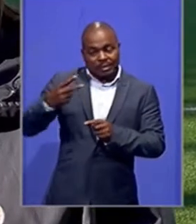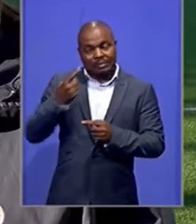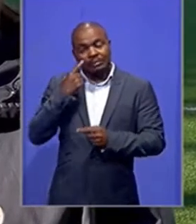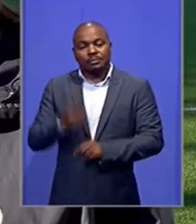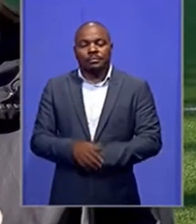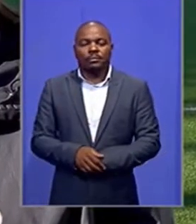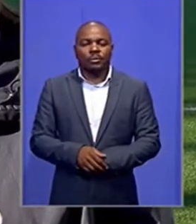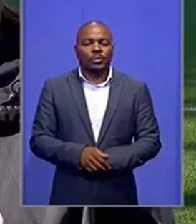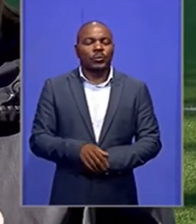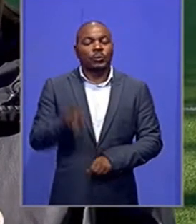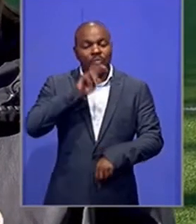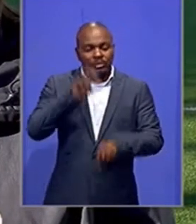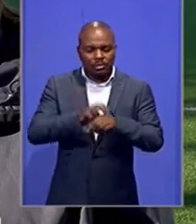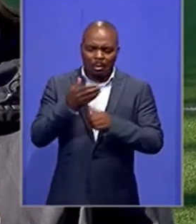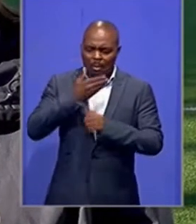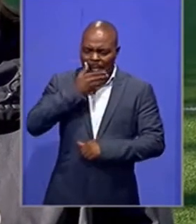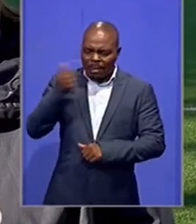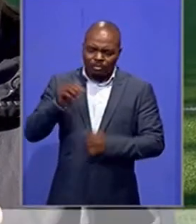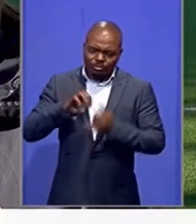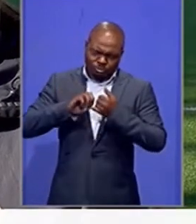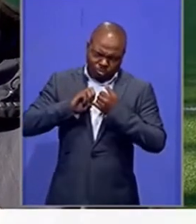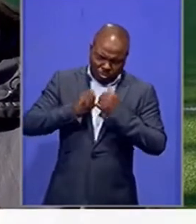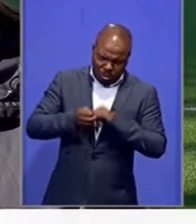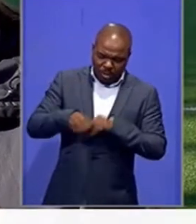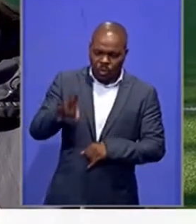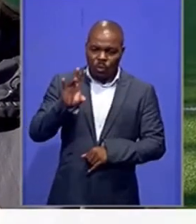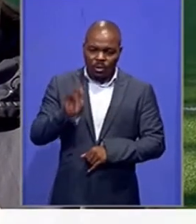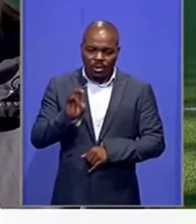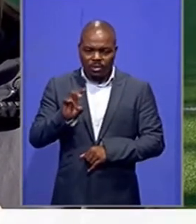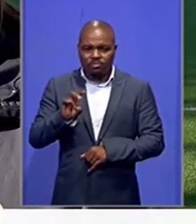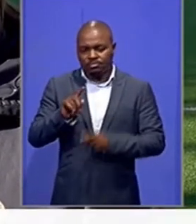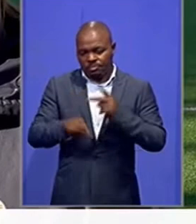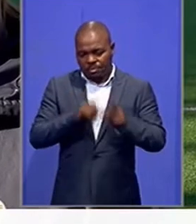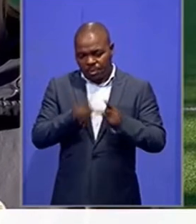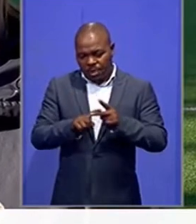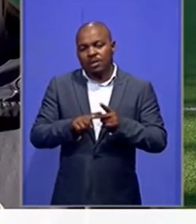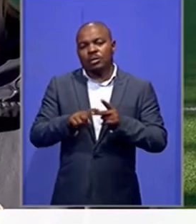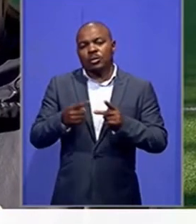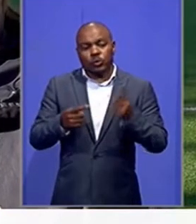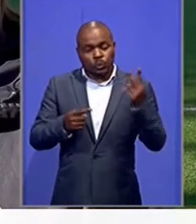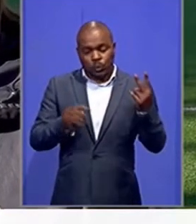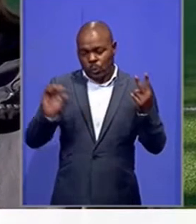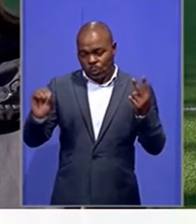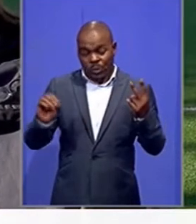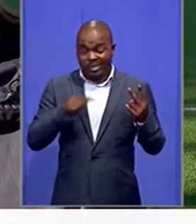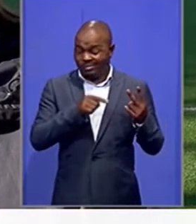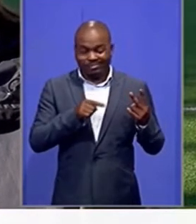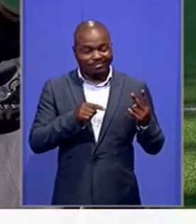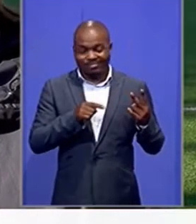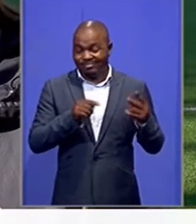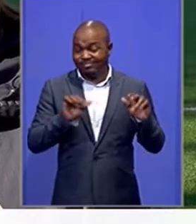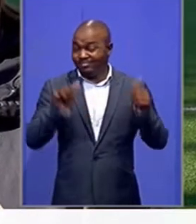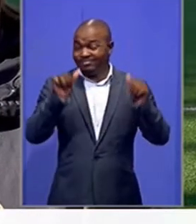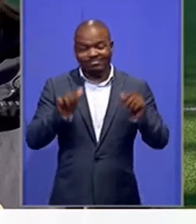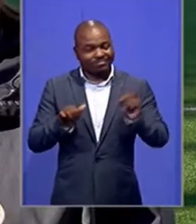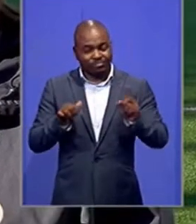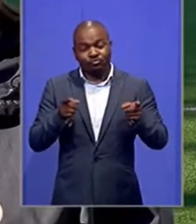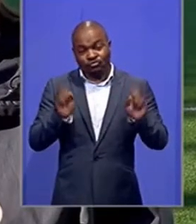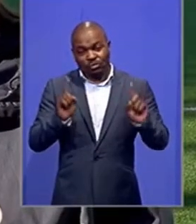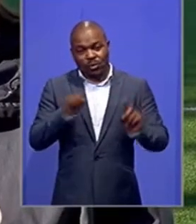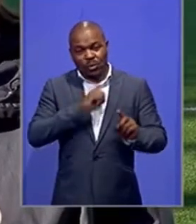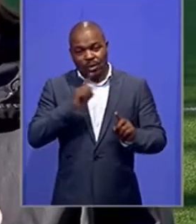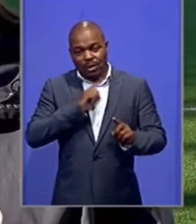put our best foot forward in the match on Wednesday to get the positive result. 2-0 is a very dangerous scoreline. You know, the next